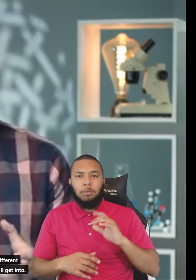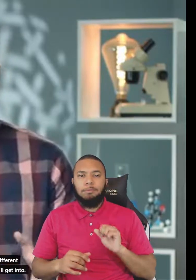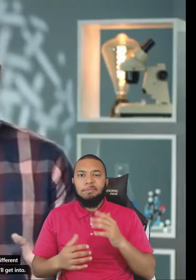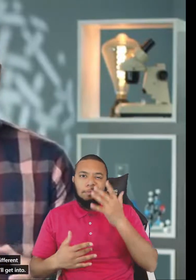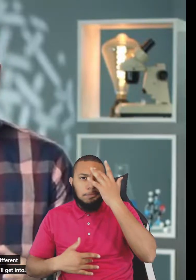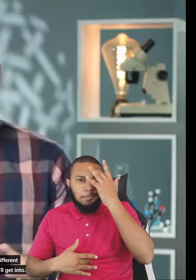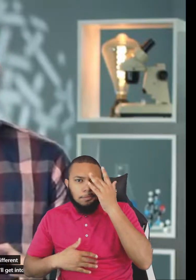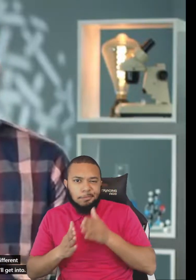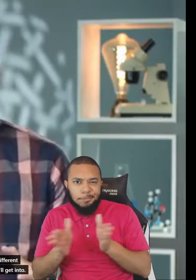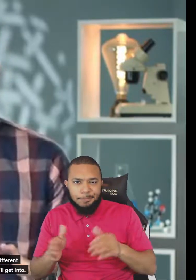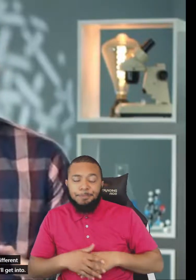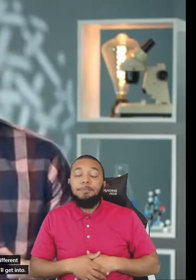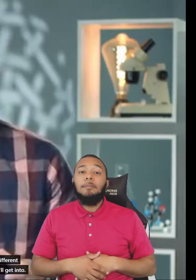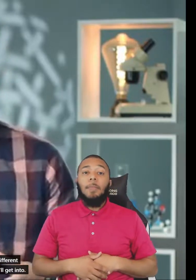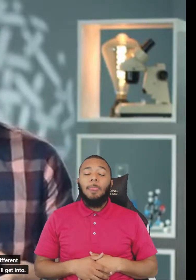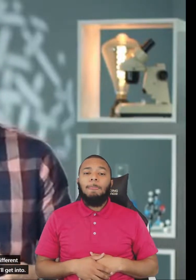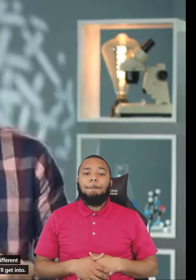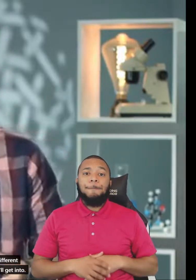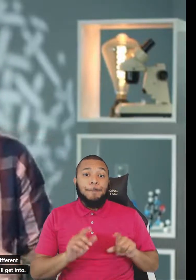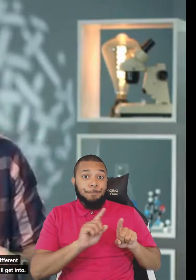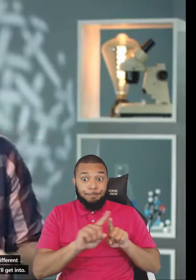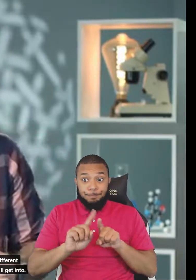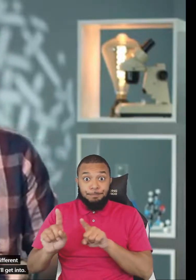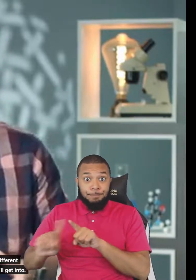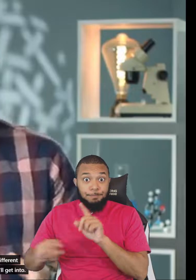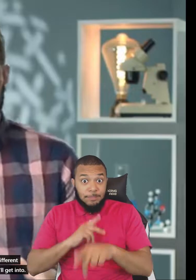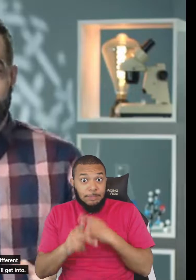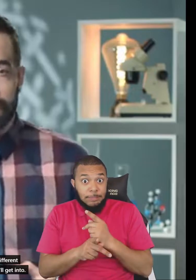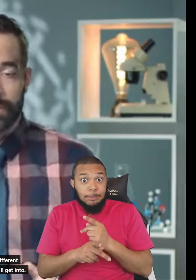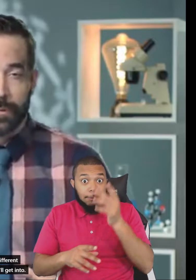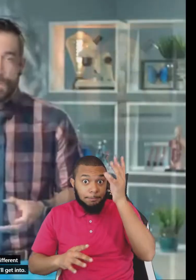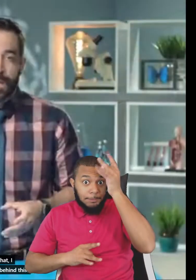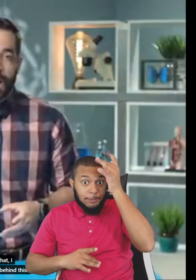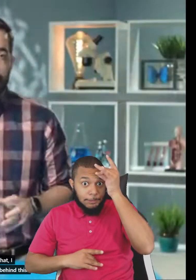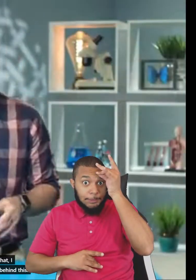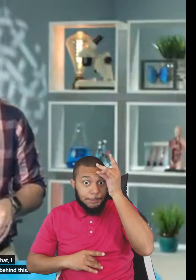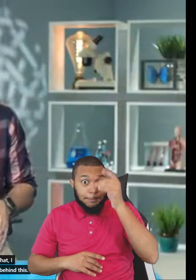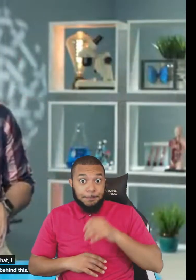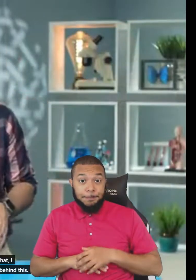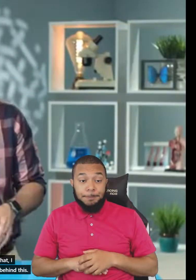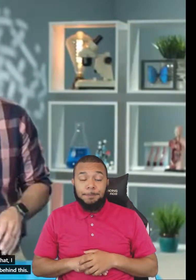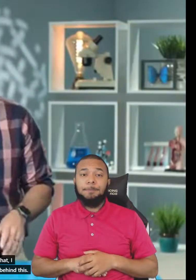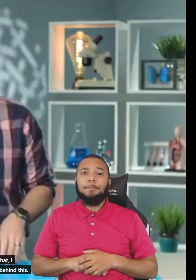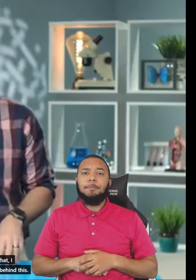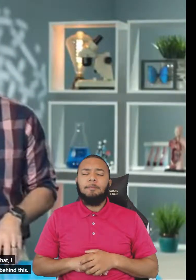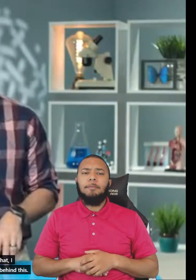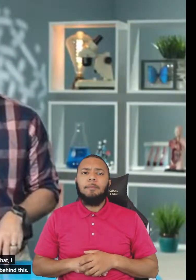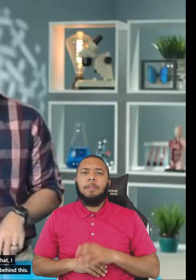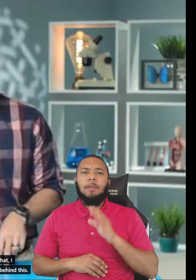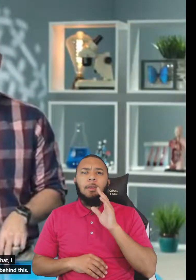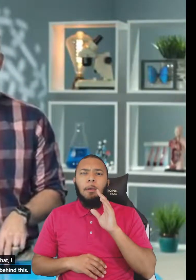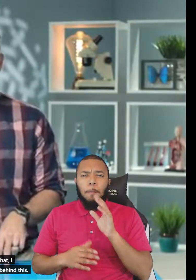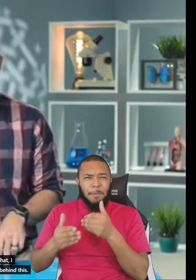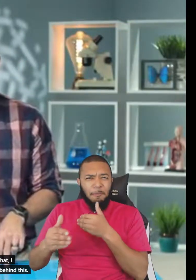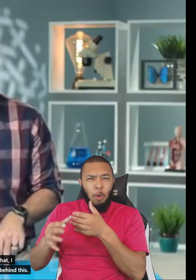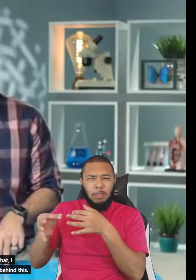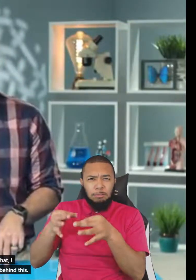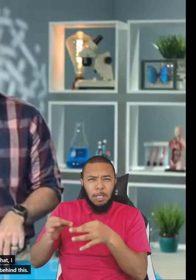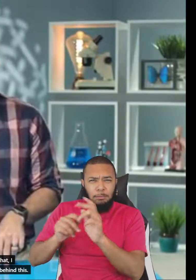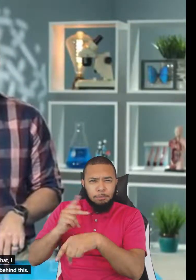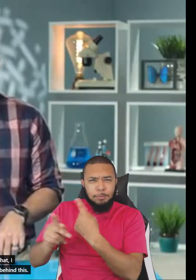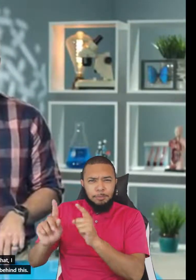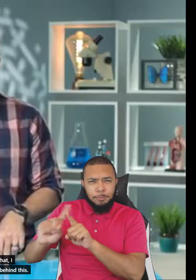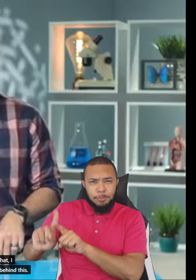different ways and there's a lot of different types of pathogens which we'll get into. But before we get into that, I want to talk about the